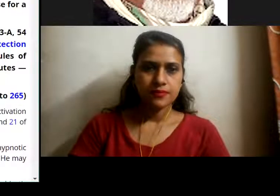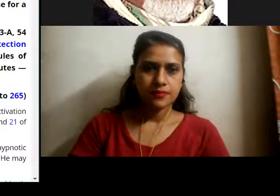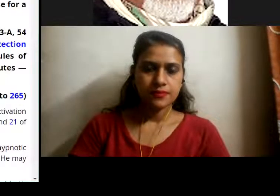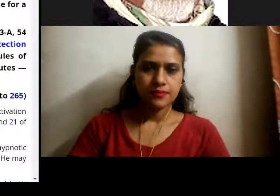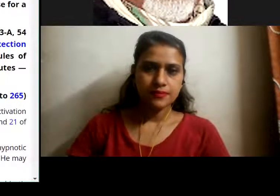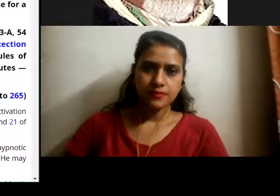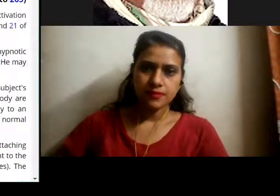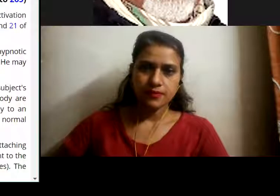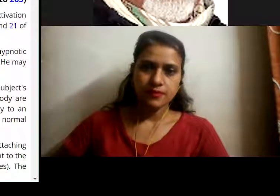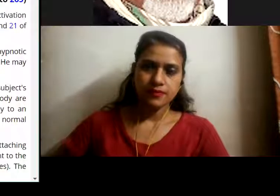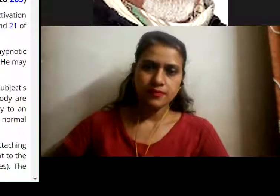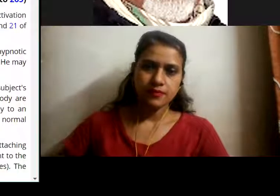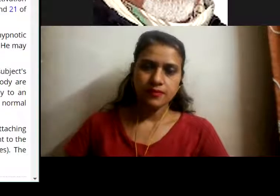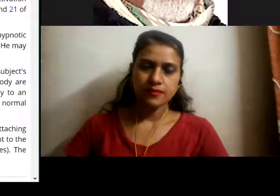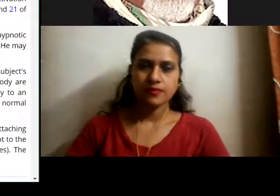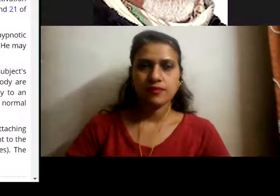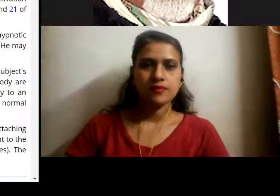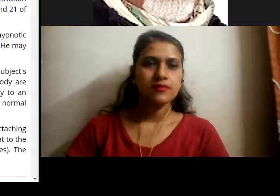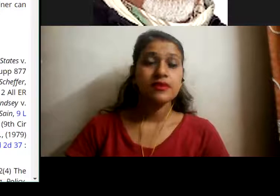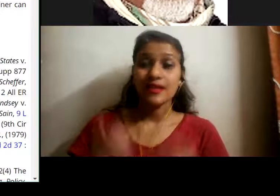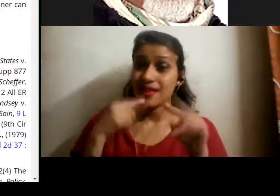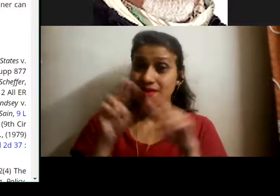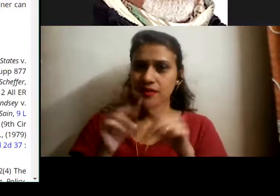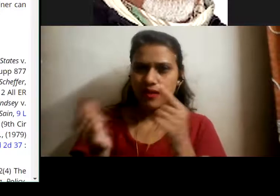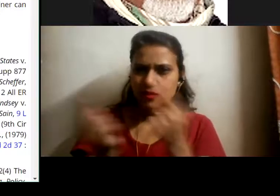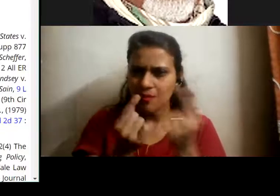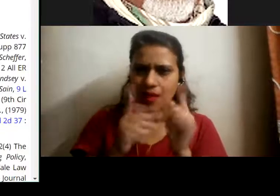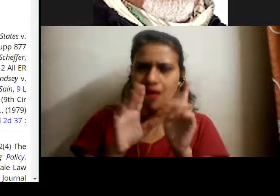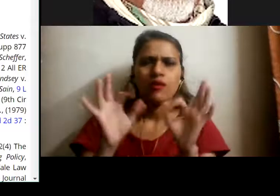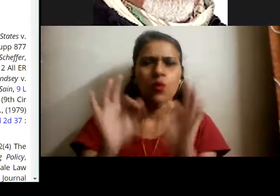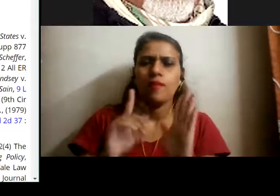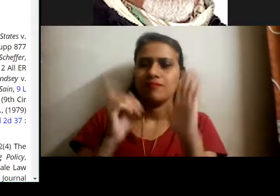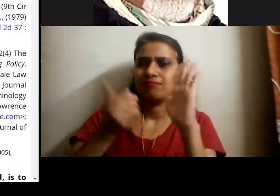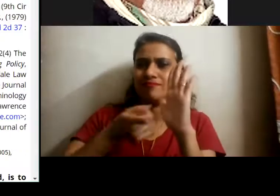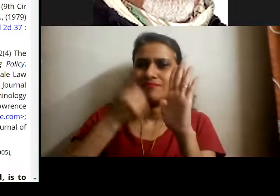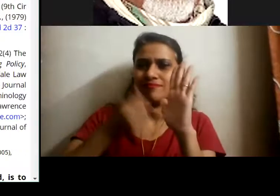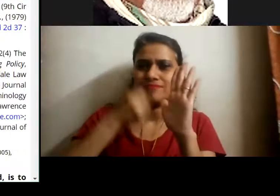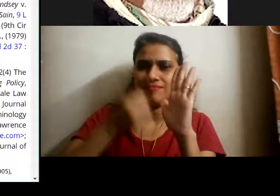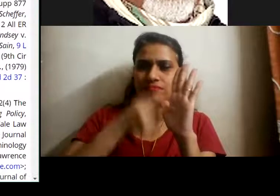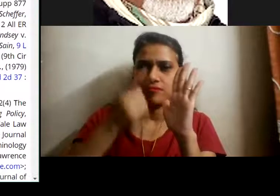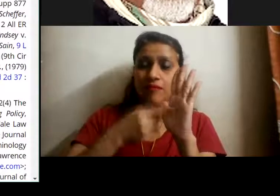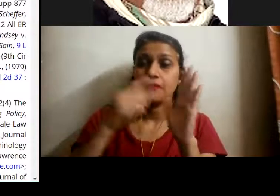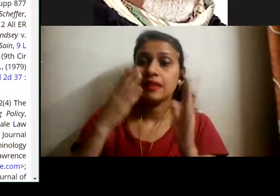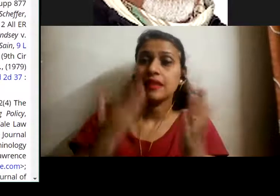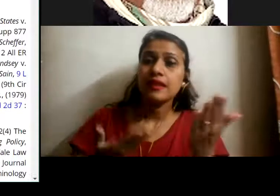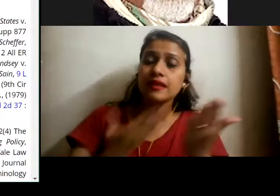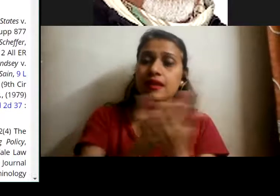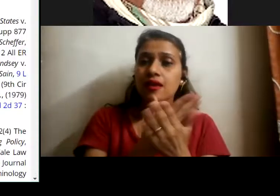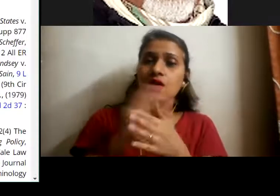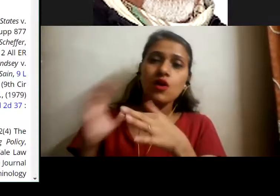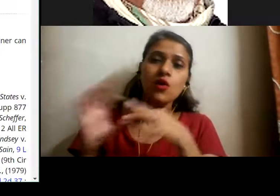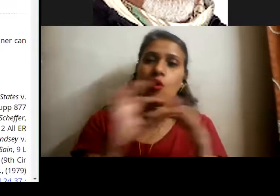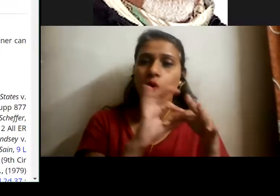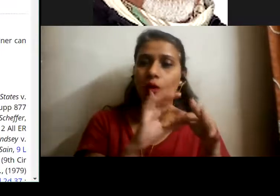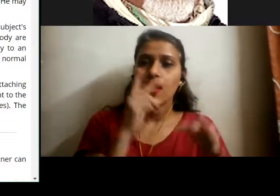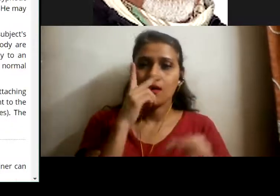Similarly, as we can see, if you scroll, the important case laws related to that particular topic, they've divided